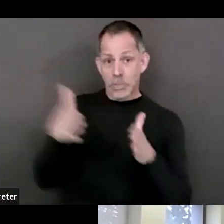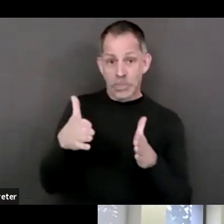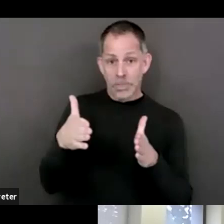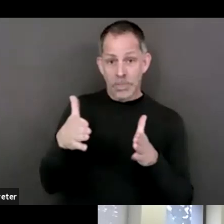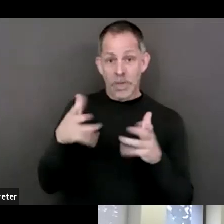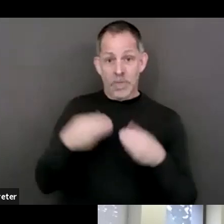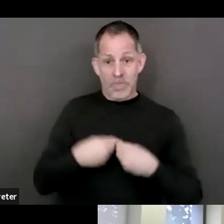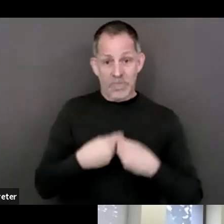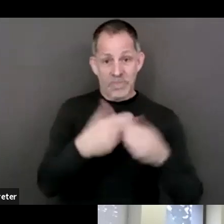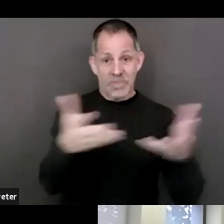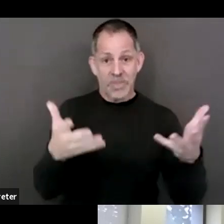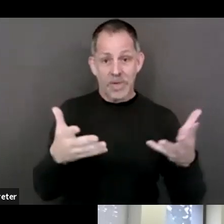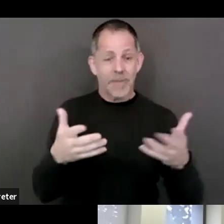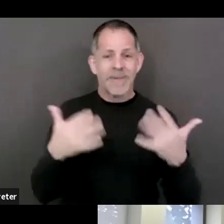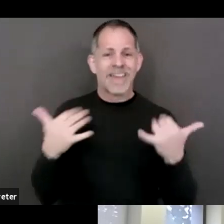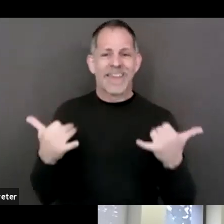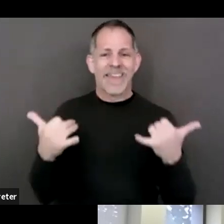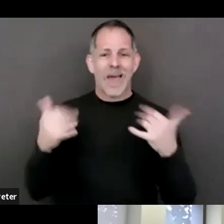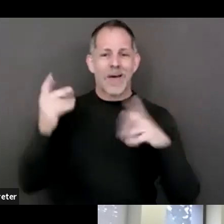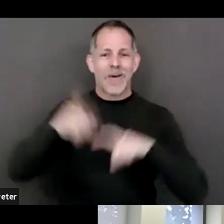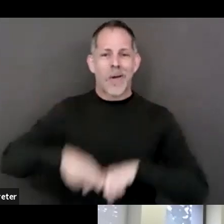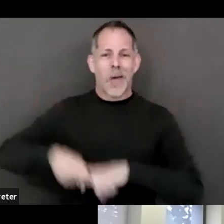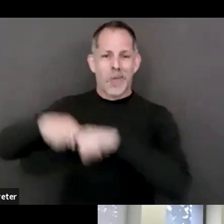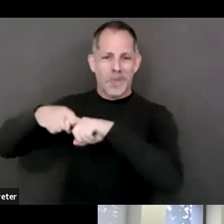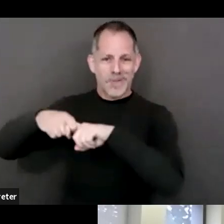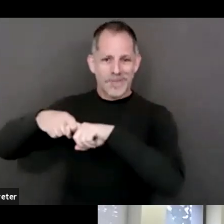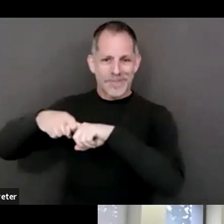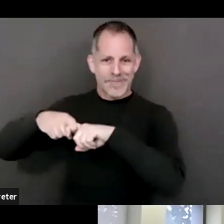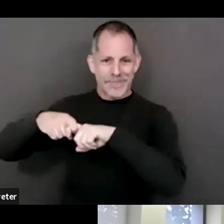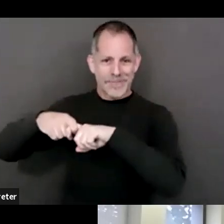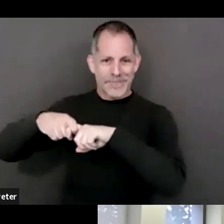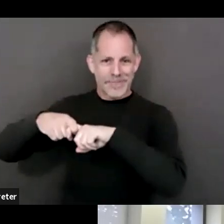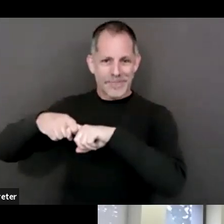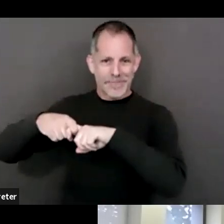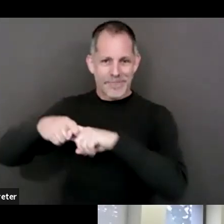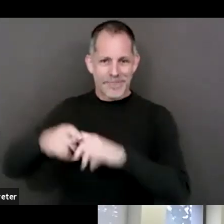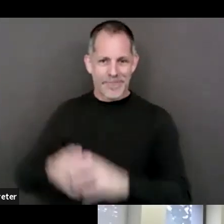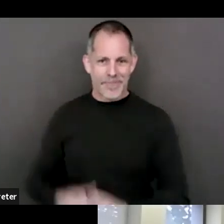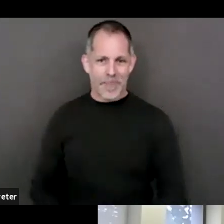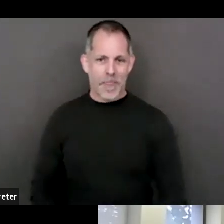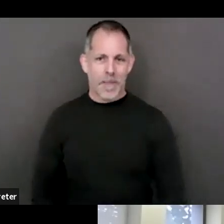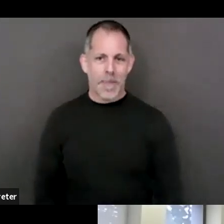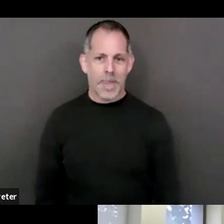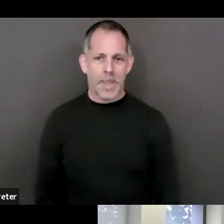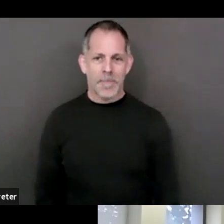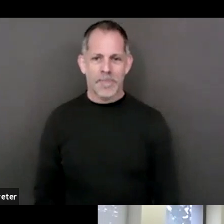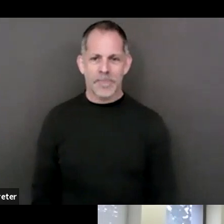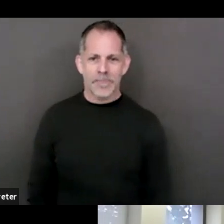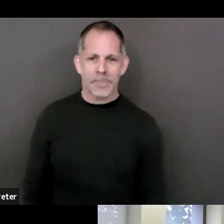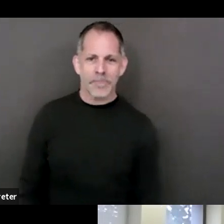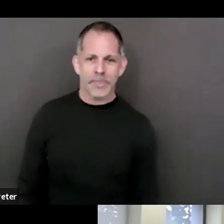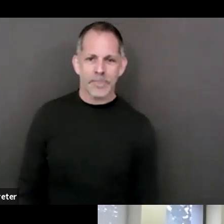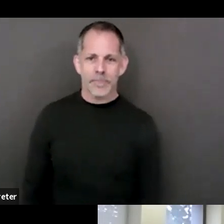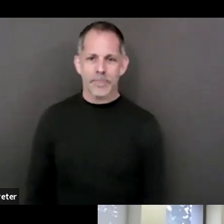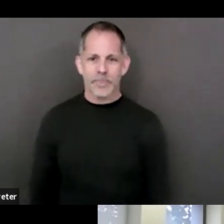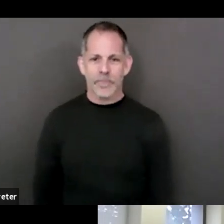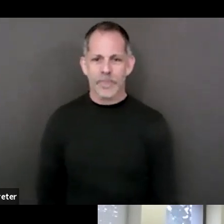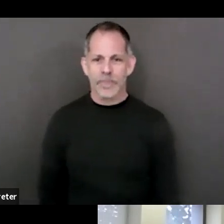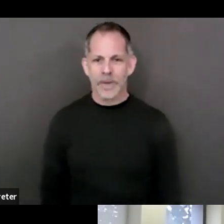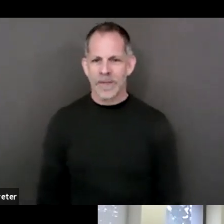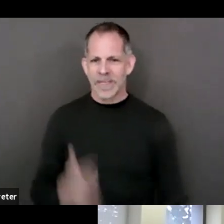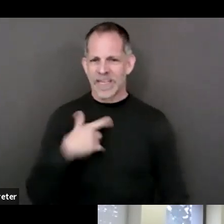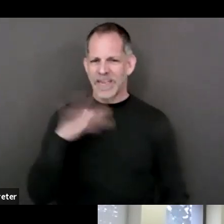the various deposits of vaccine that we have. I think there's just something like 1,500 or